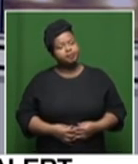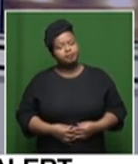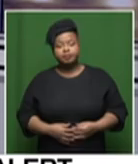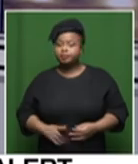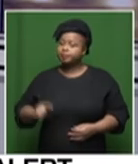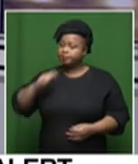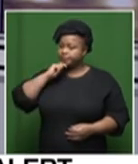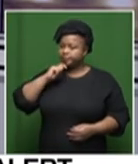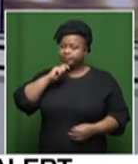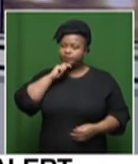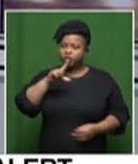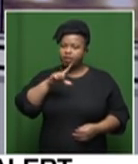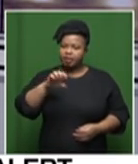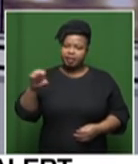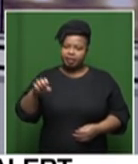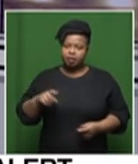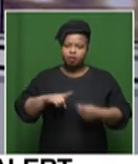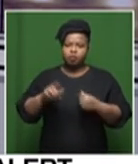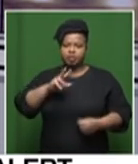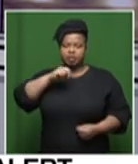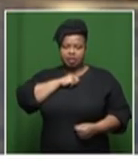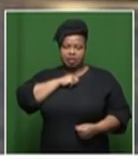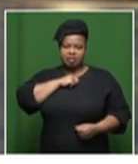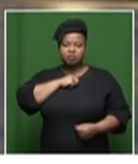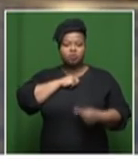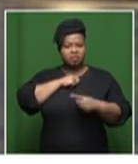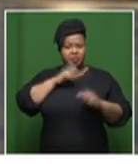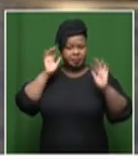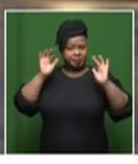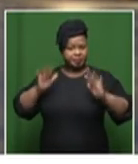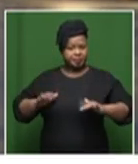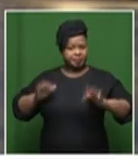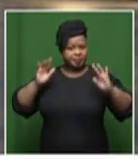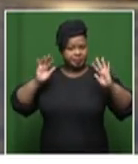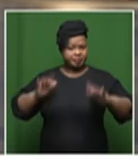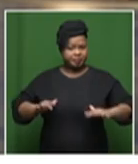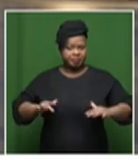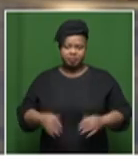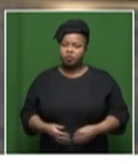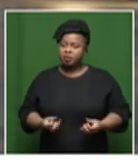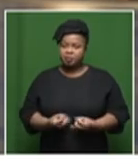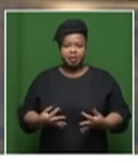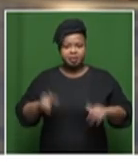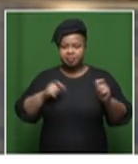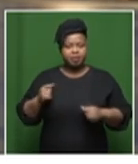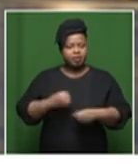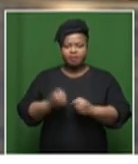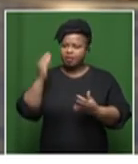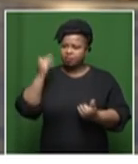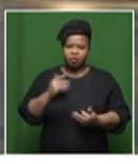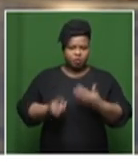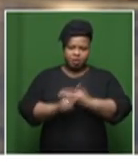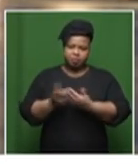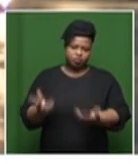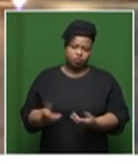Well, a very good morning, Leanne from KwaZulu-Natal. And it's actually raining today. I don't think many people expected that, but I think it's